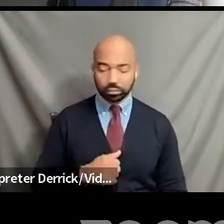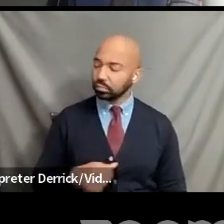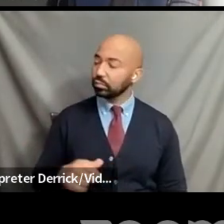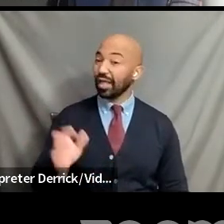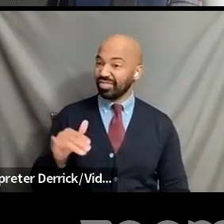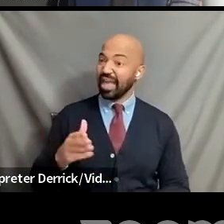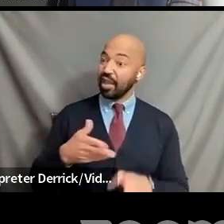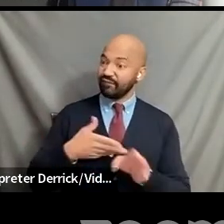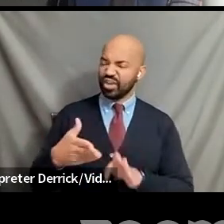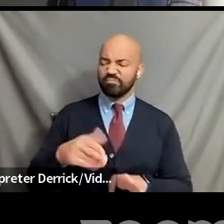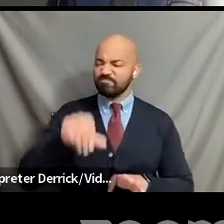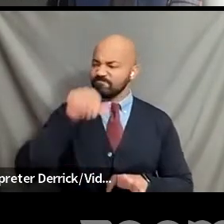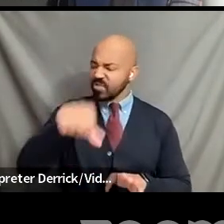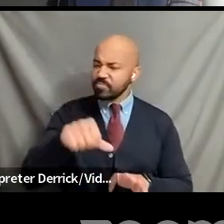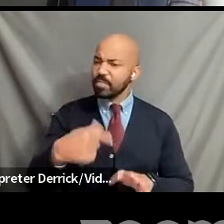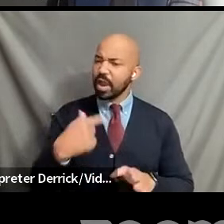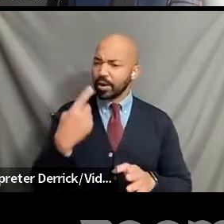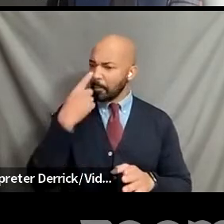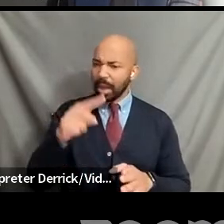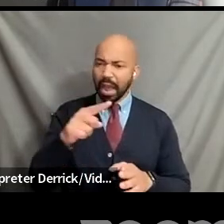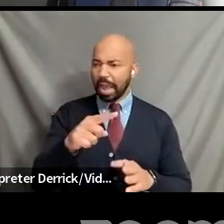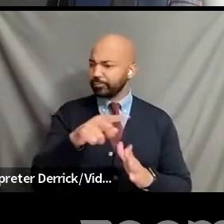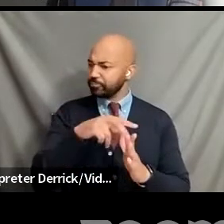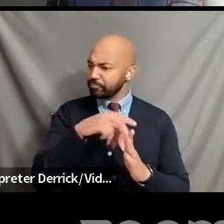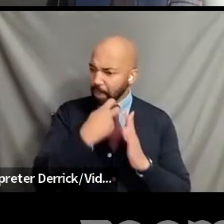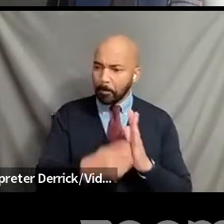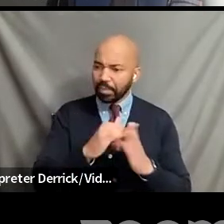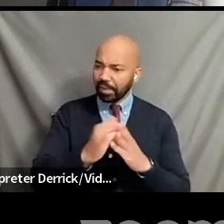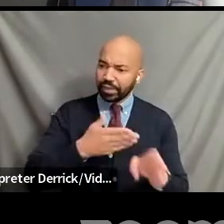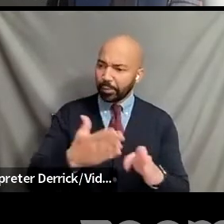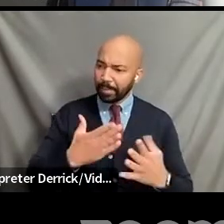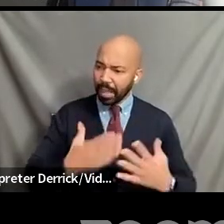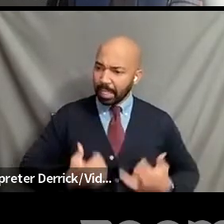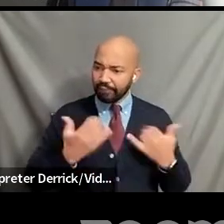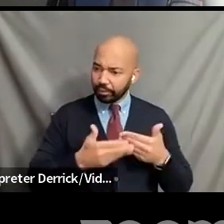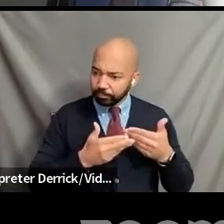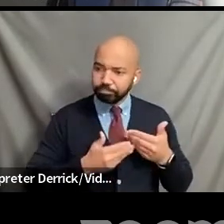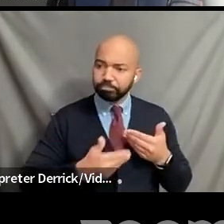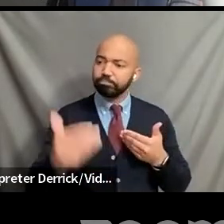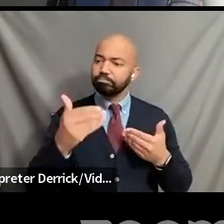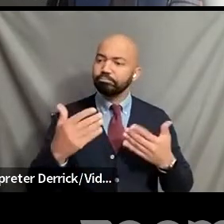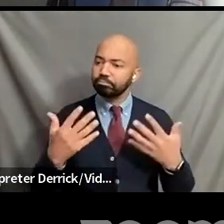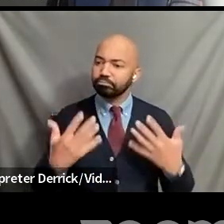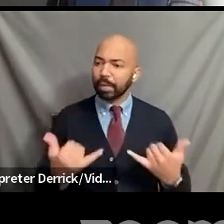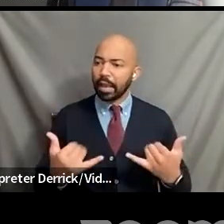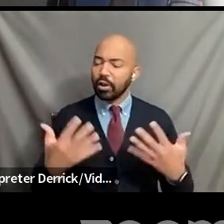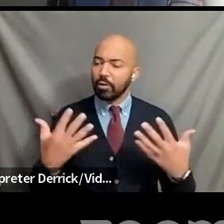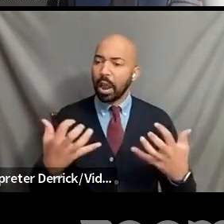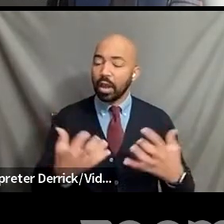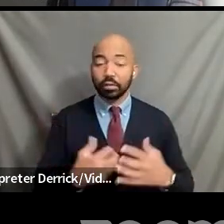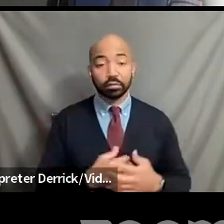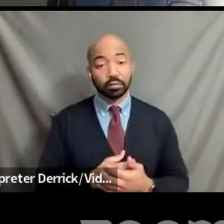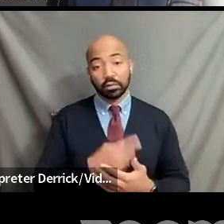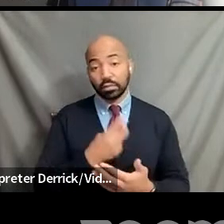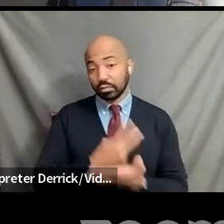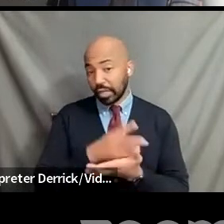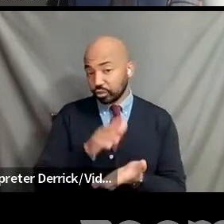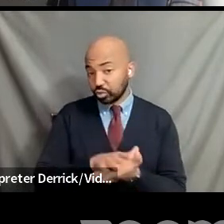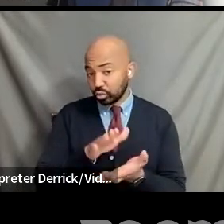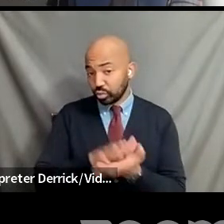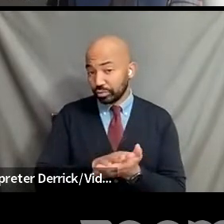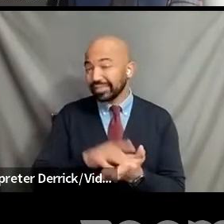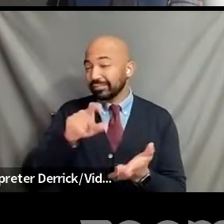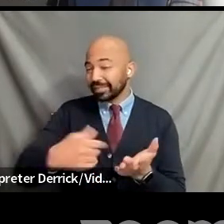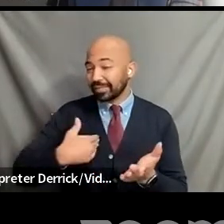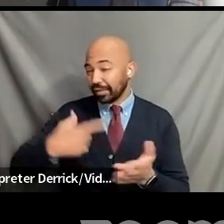wouldn't mind working in it for the rest of my life. And I think that when you go into grad school, you need to have somewhat of